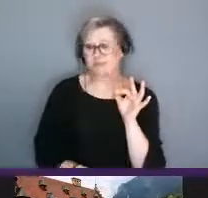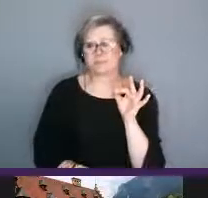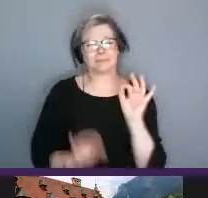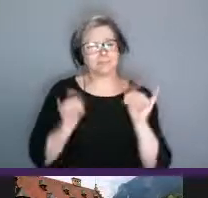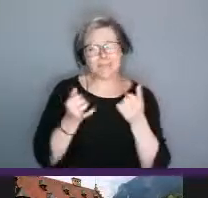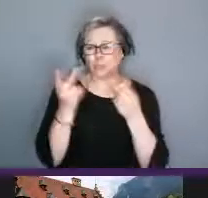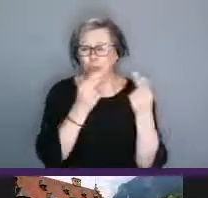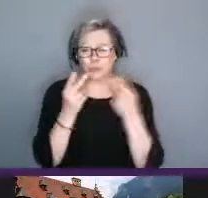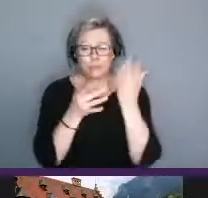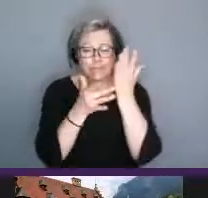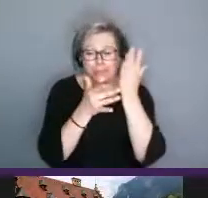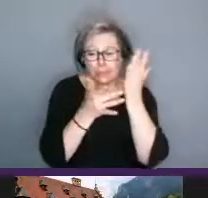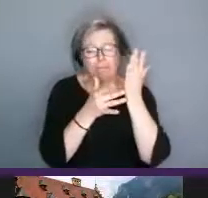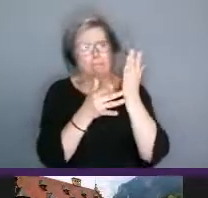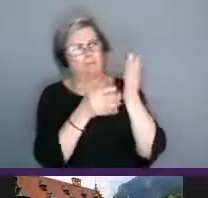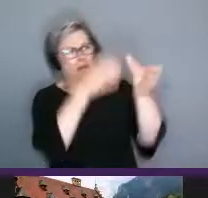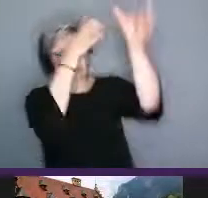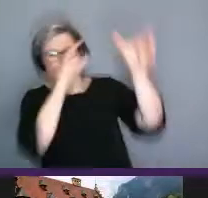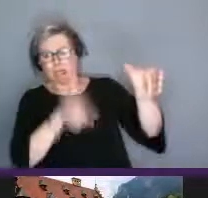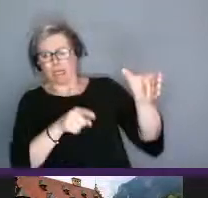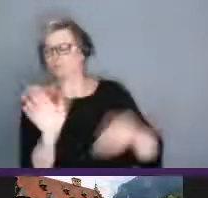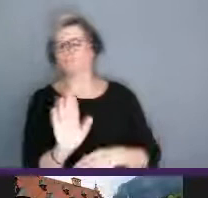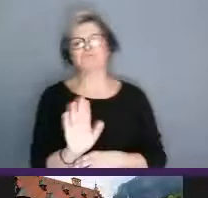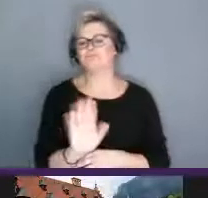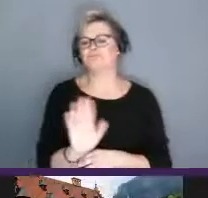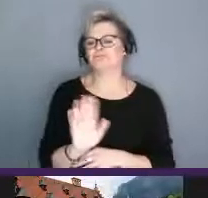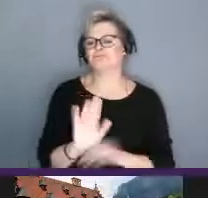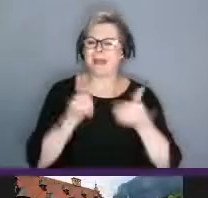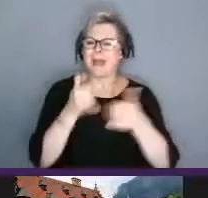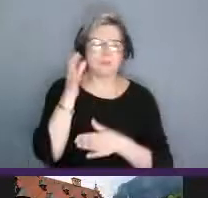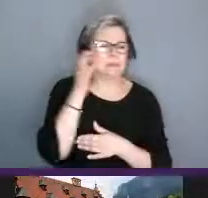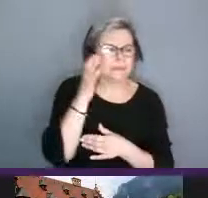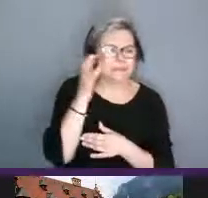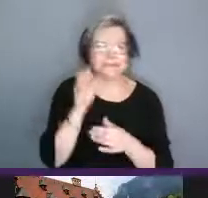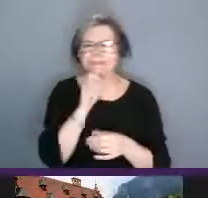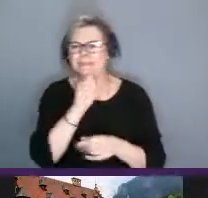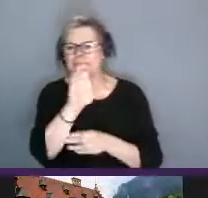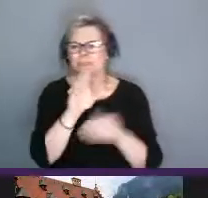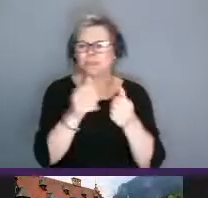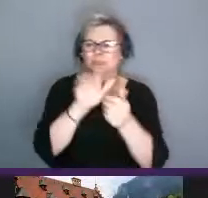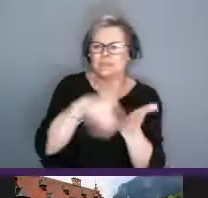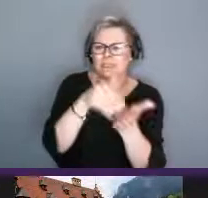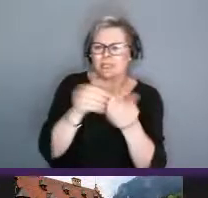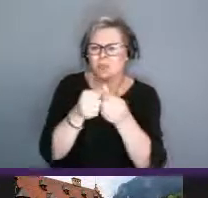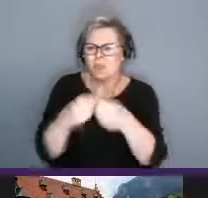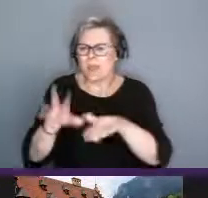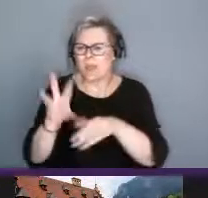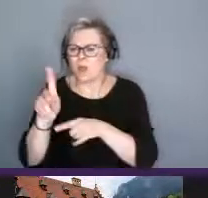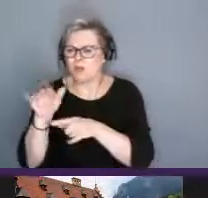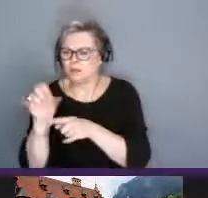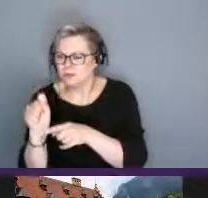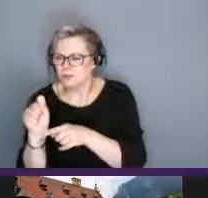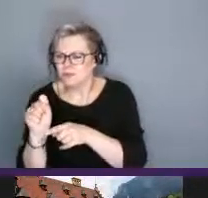technical setup for listening to a podcast through Senior Centers Without Walls. People who are not very tech savvy